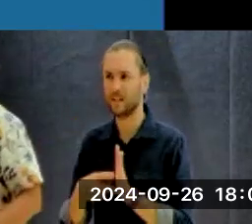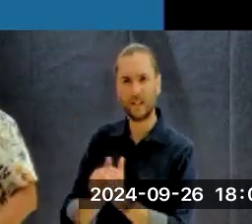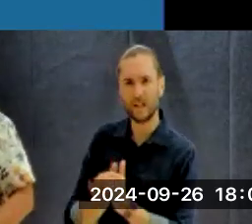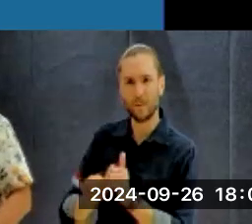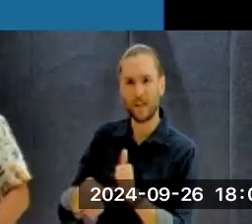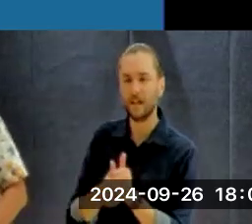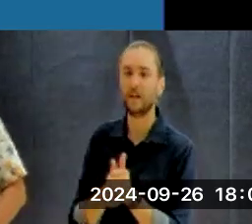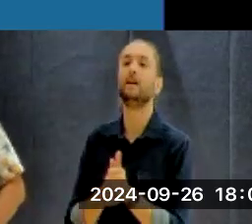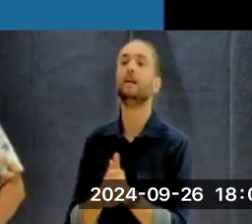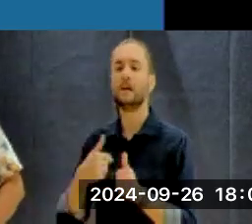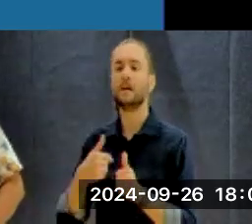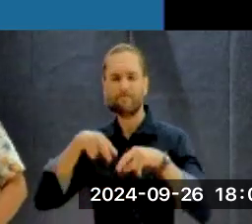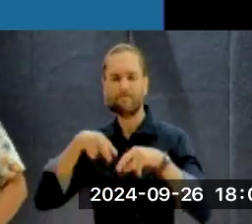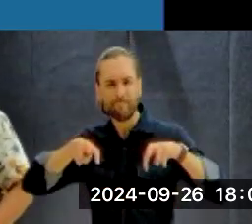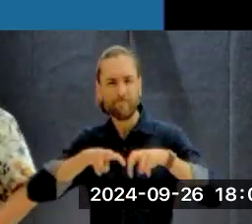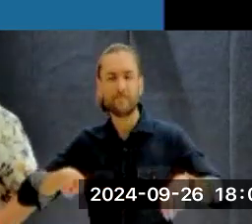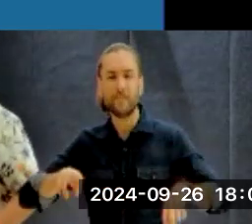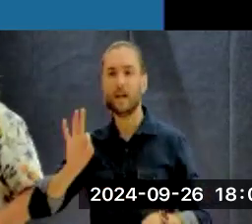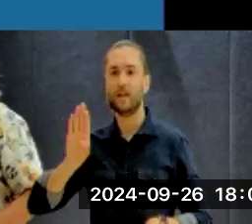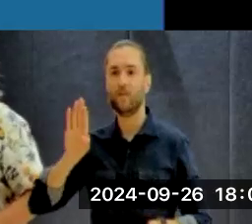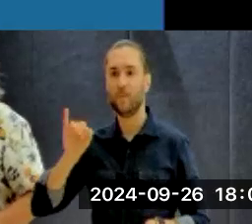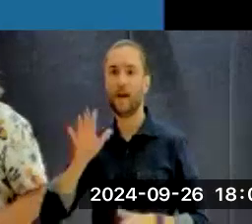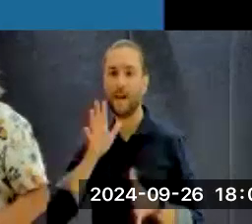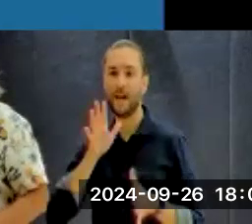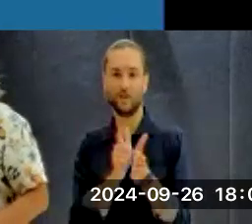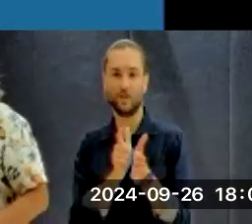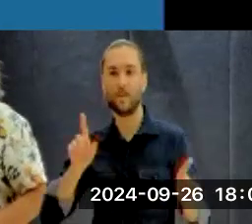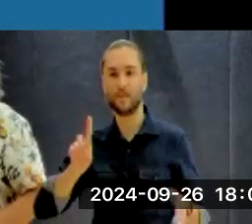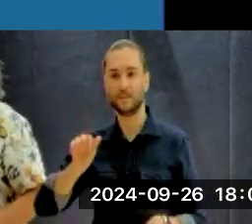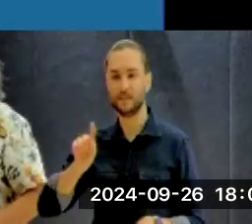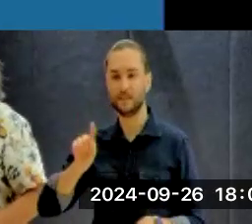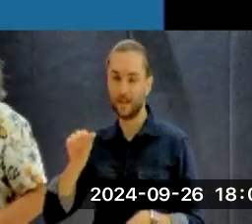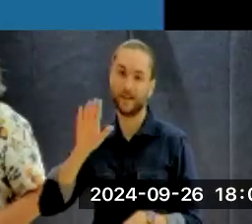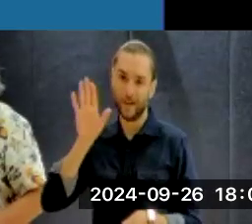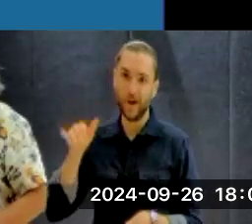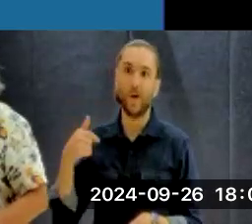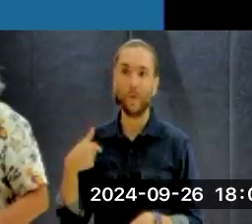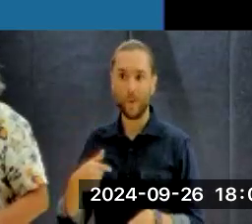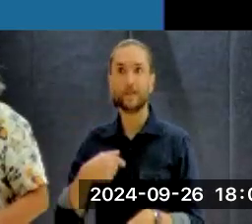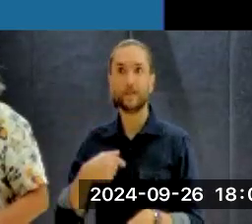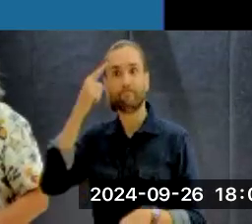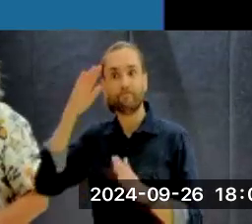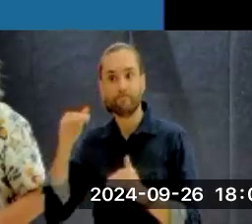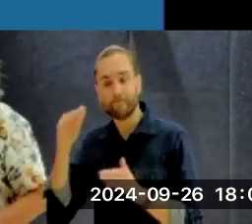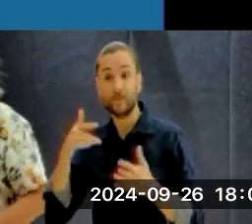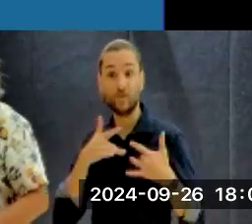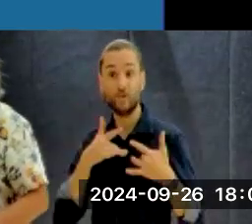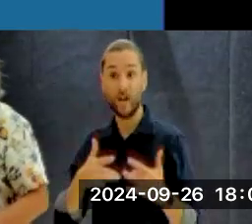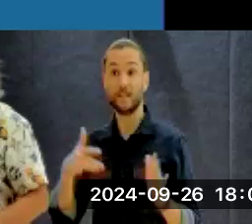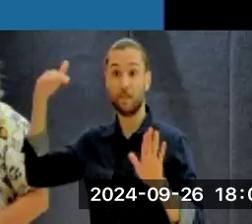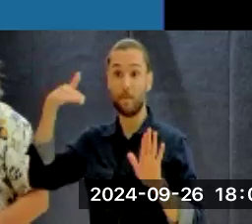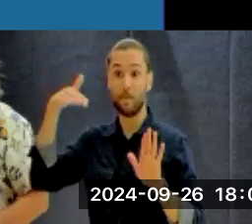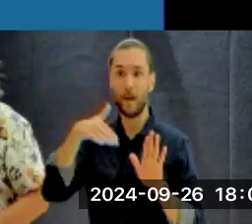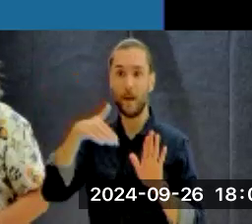looking at some of the FBI hate crime data, we all hope that there would be trends that head down, and yet they head up